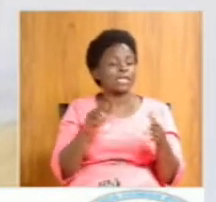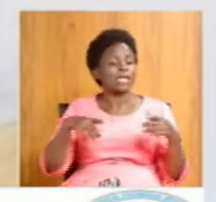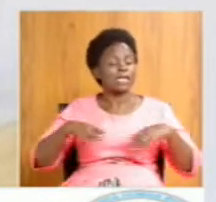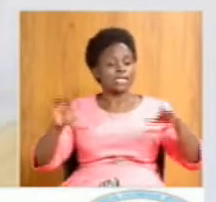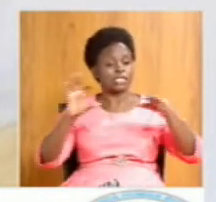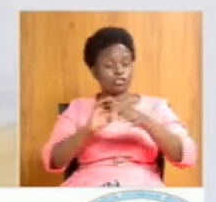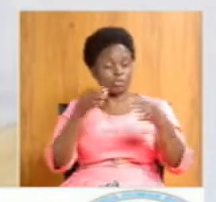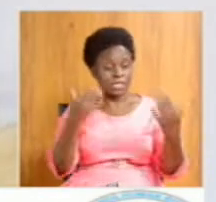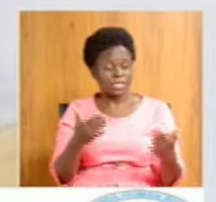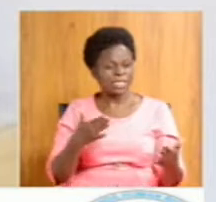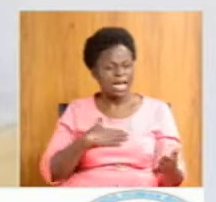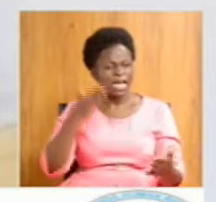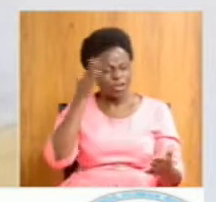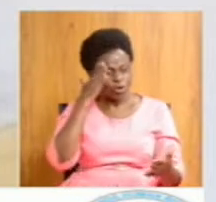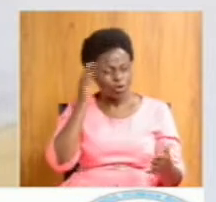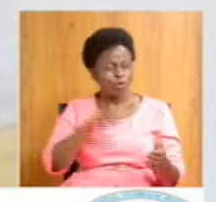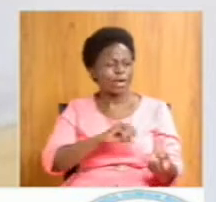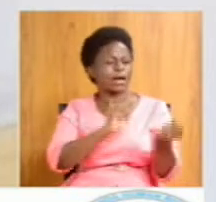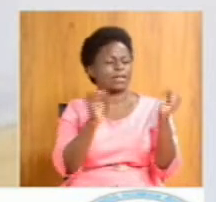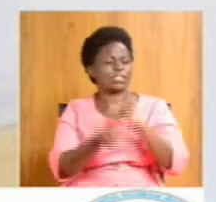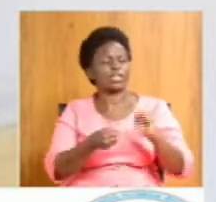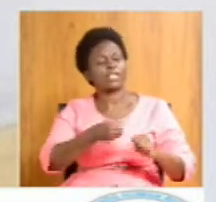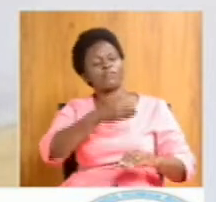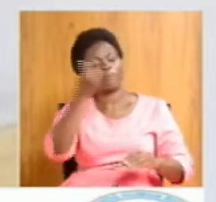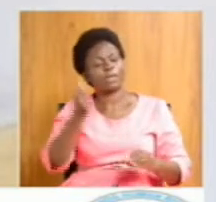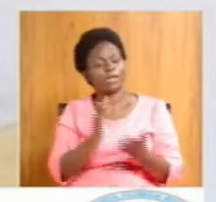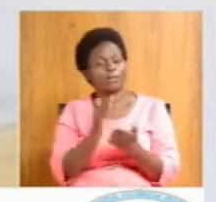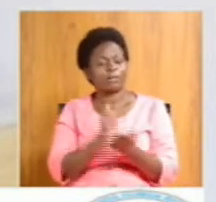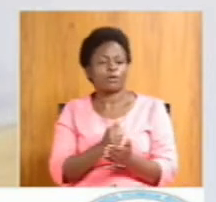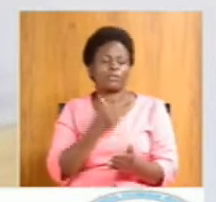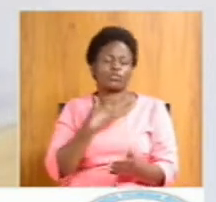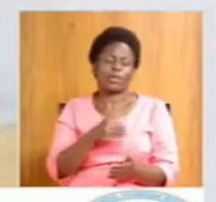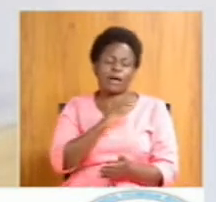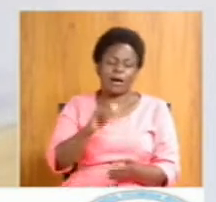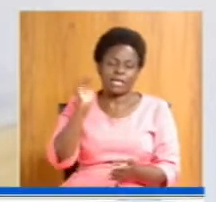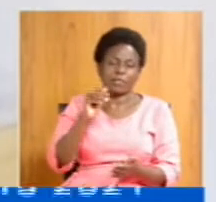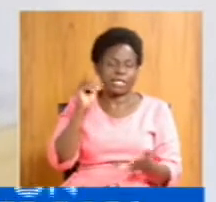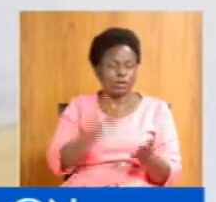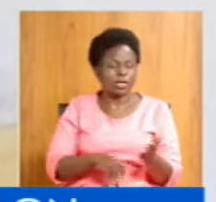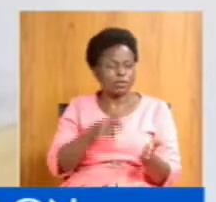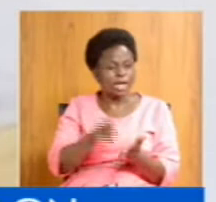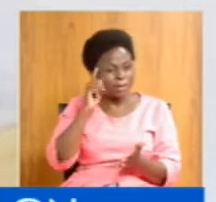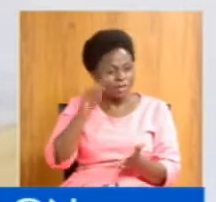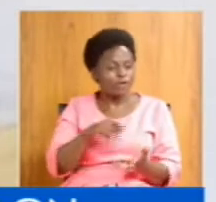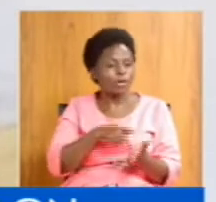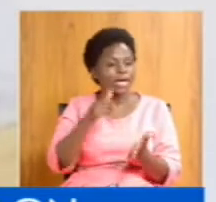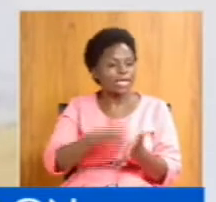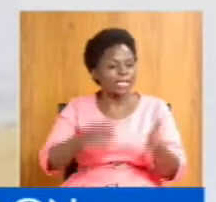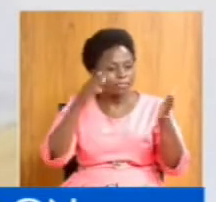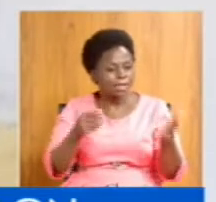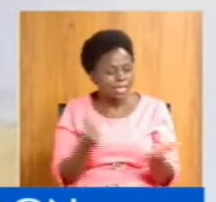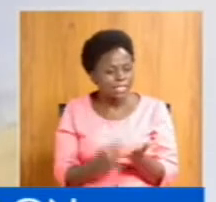join the hands. I know we can change for better because we are demanding what we are paying for. We are taxpayers